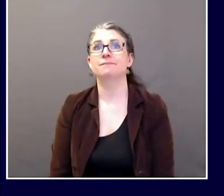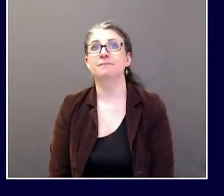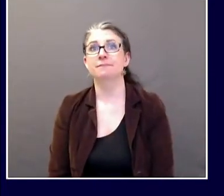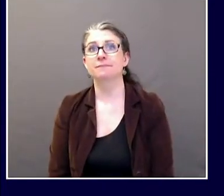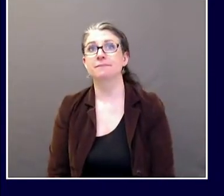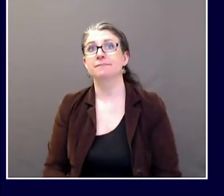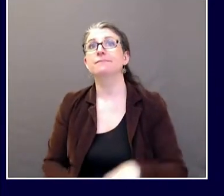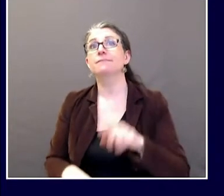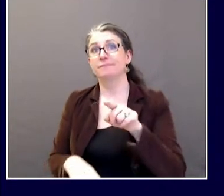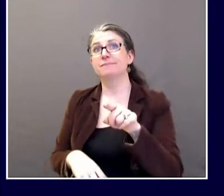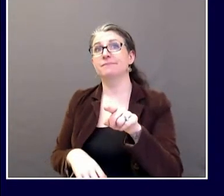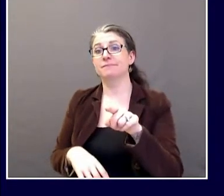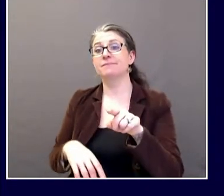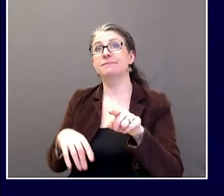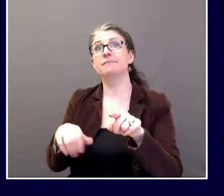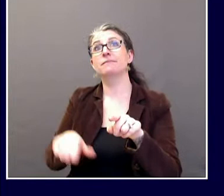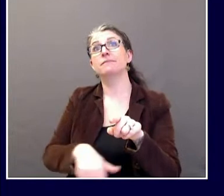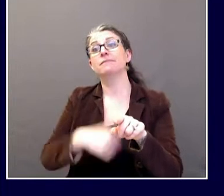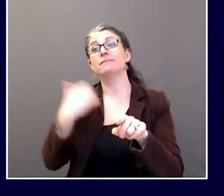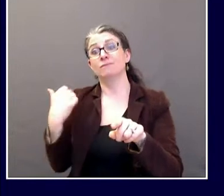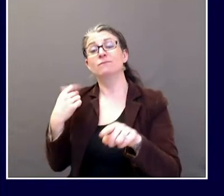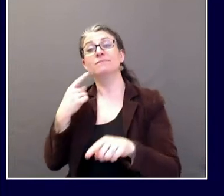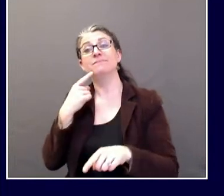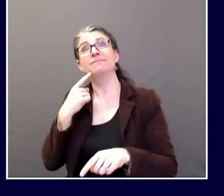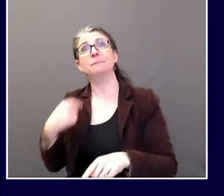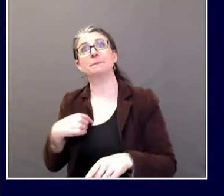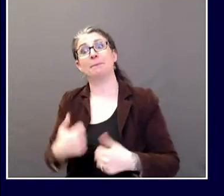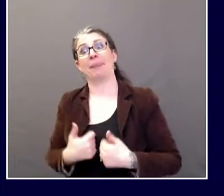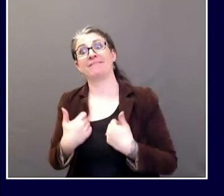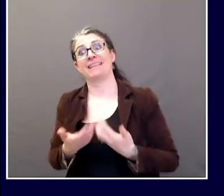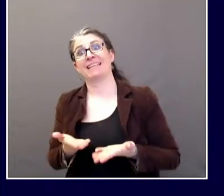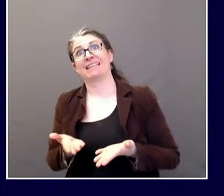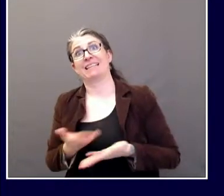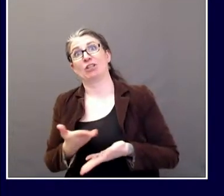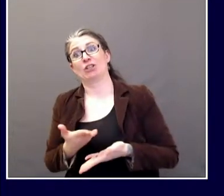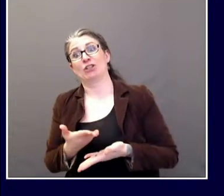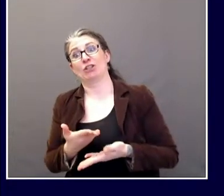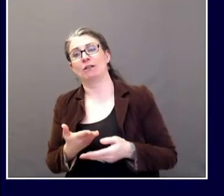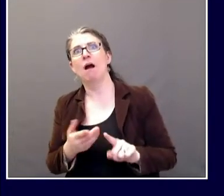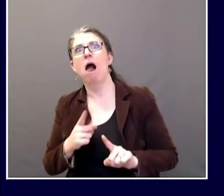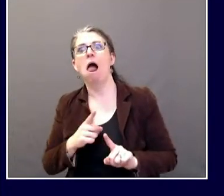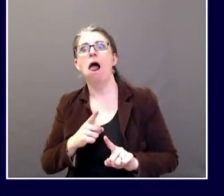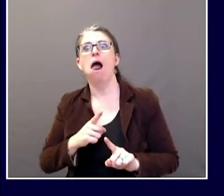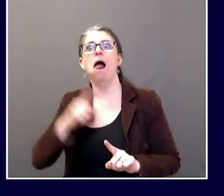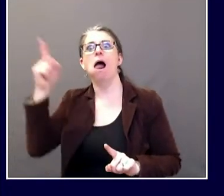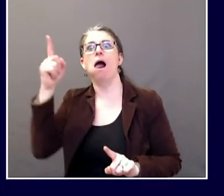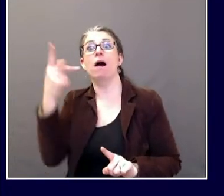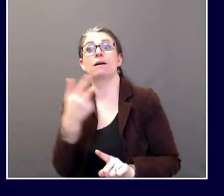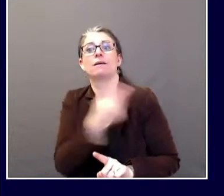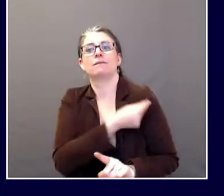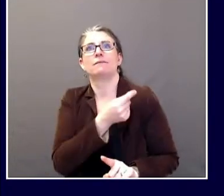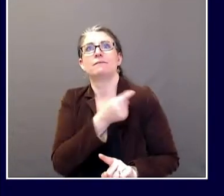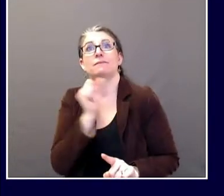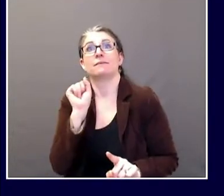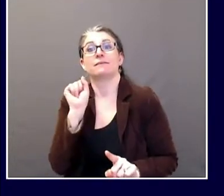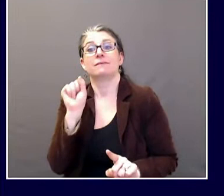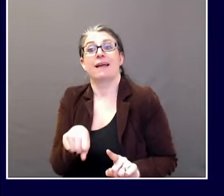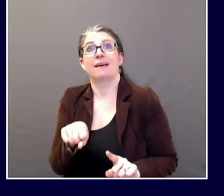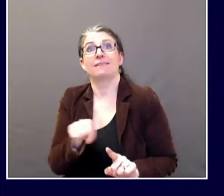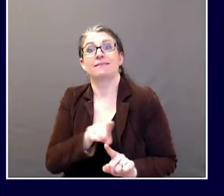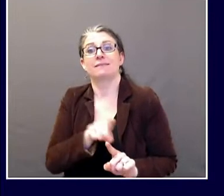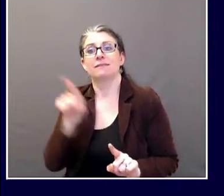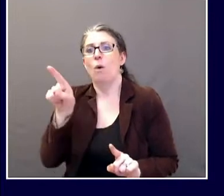to hospitals is that where you go for your first dose is where you also go for your second